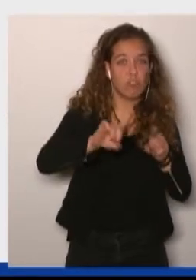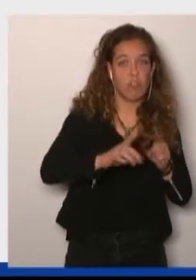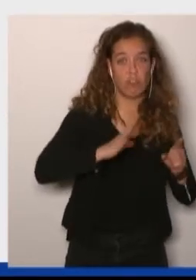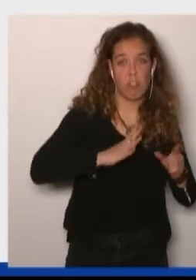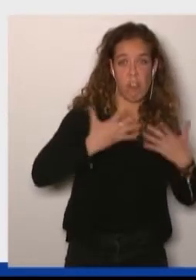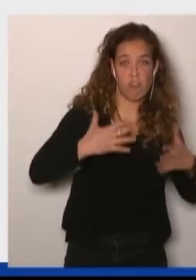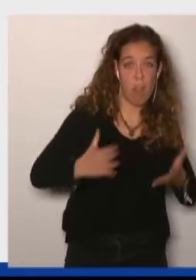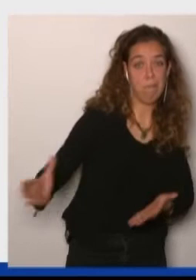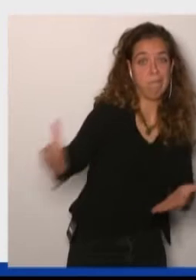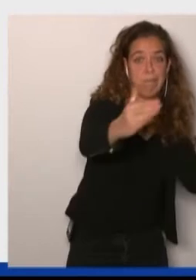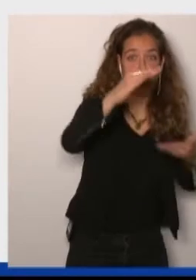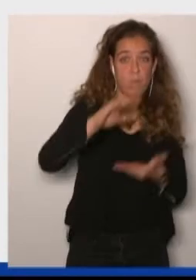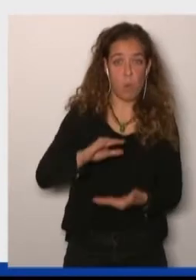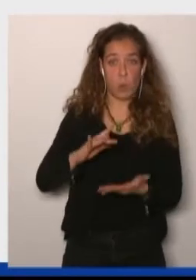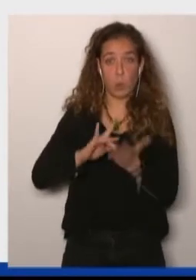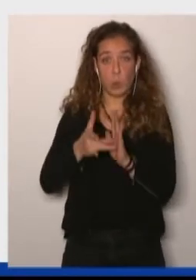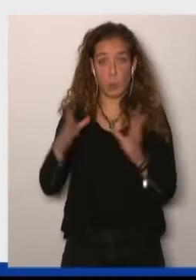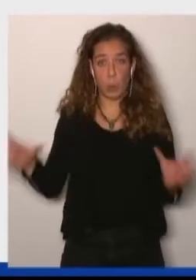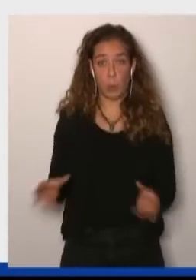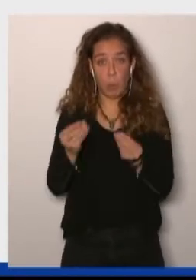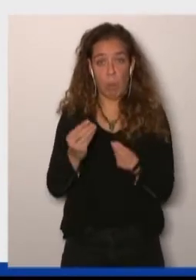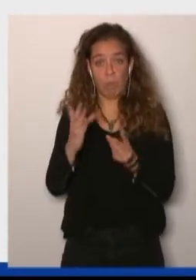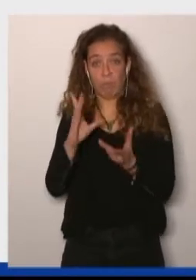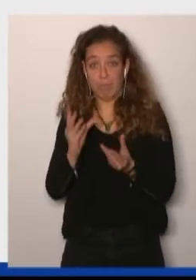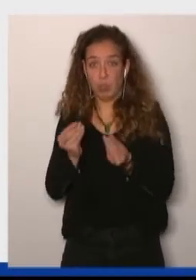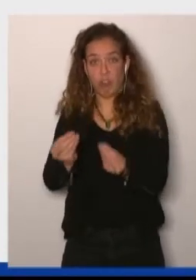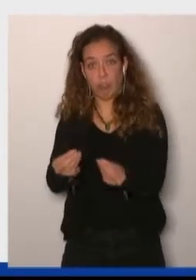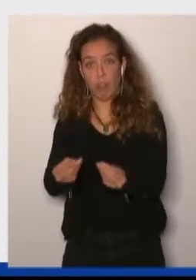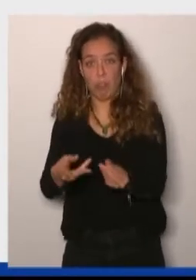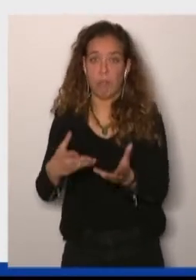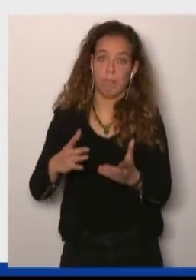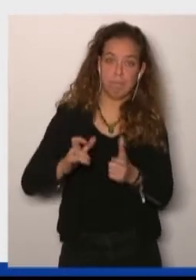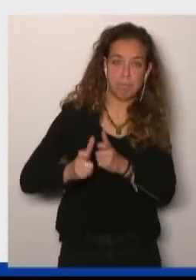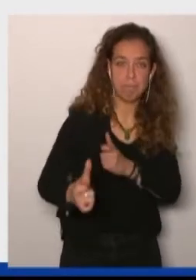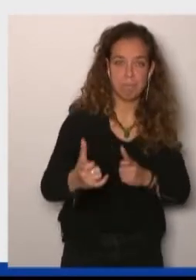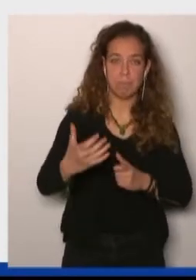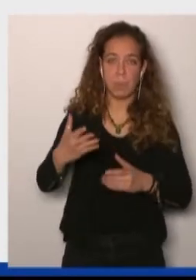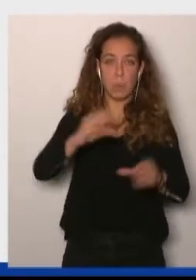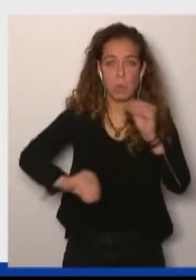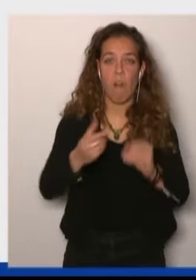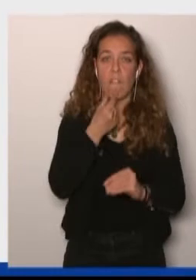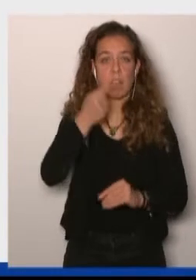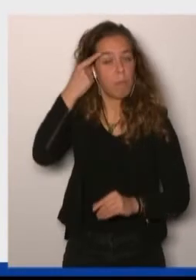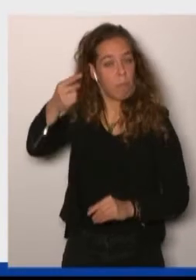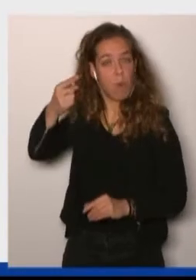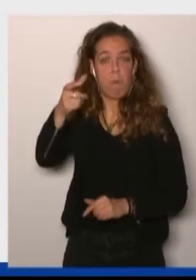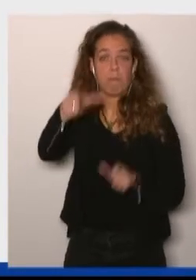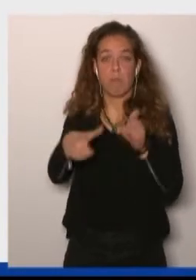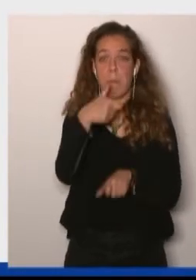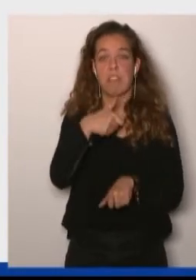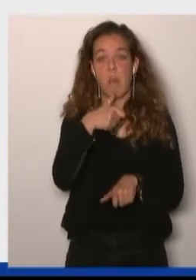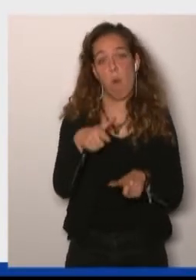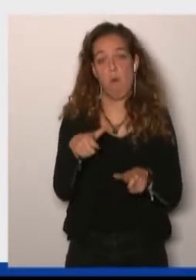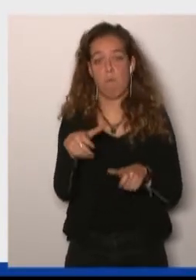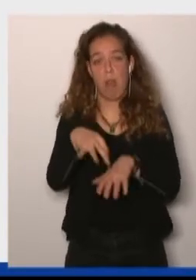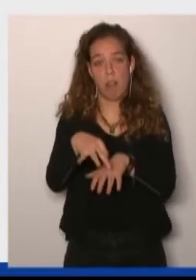And over the past years, together, we and with me, I really mean all stakeholders involved, have shown that these